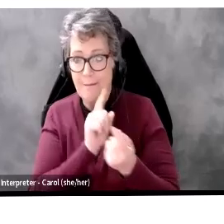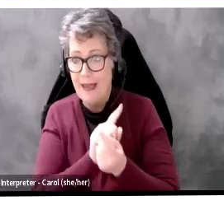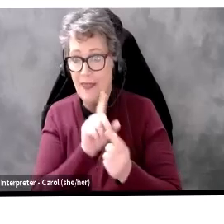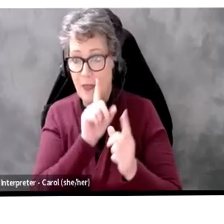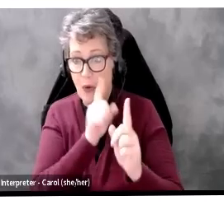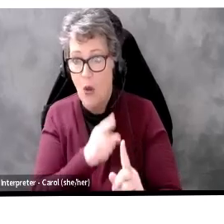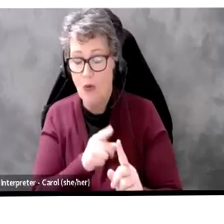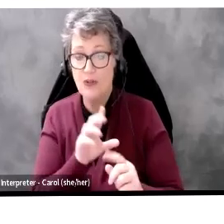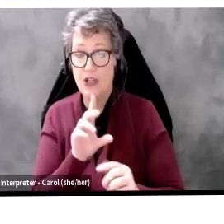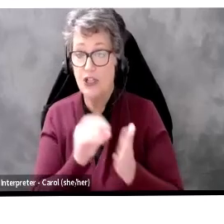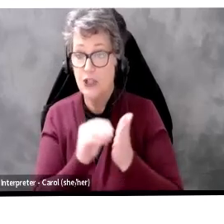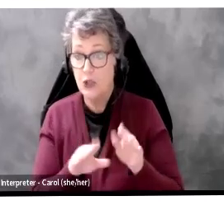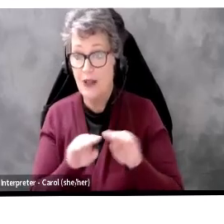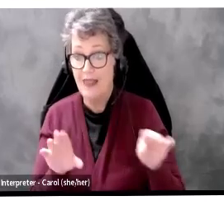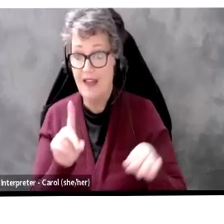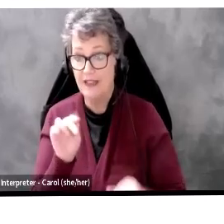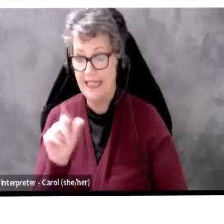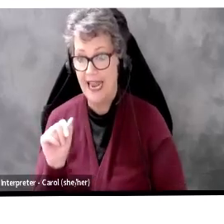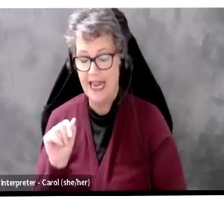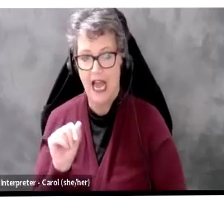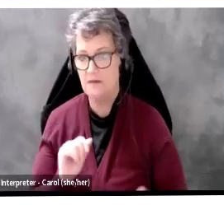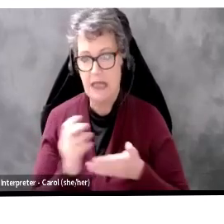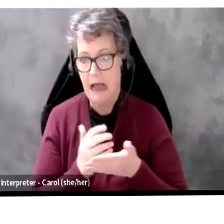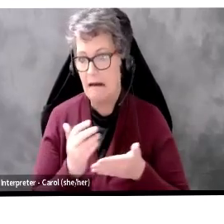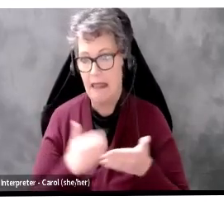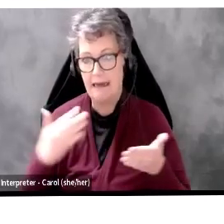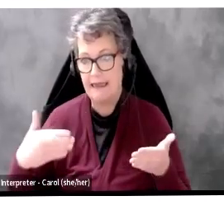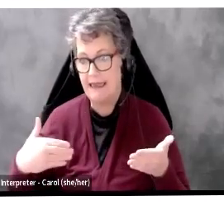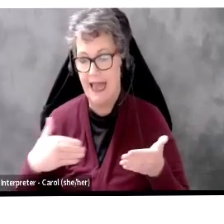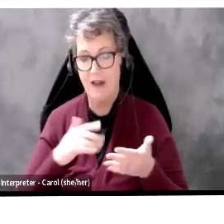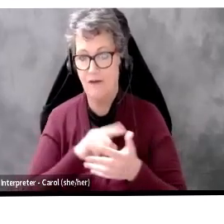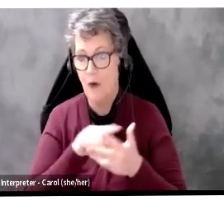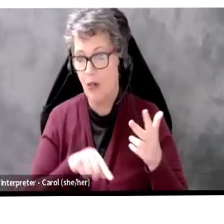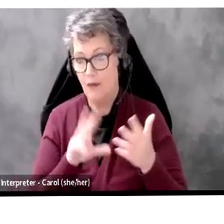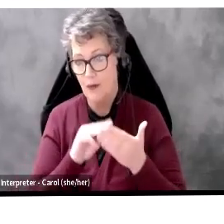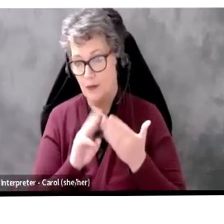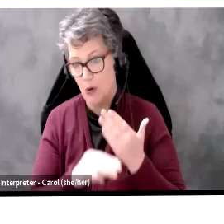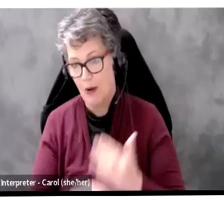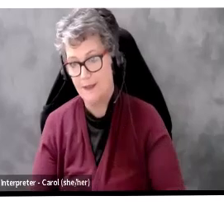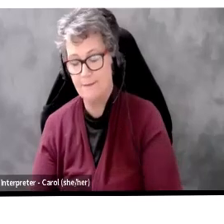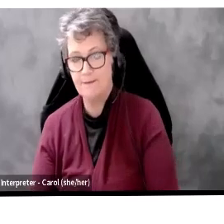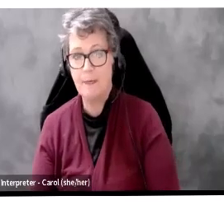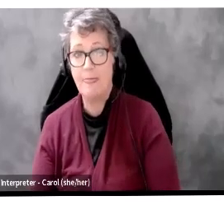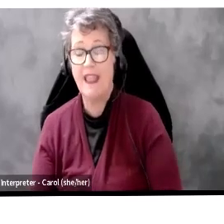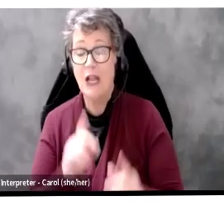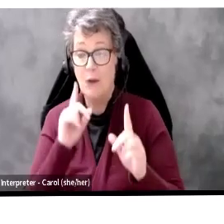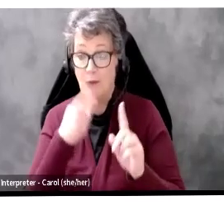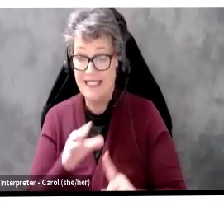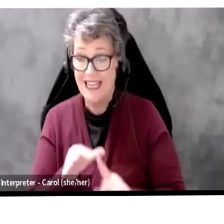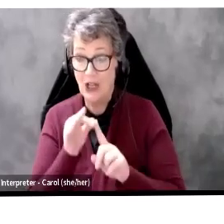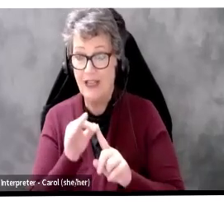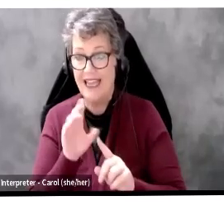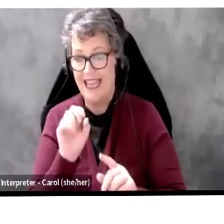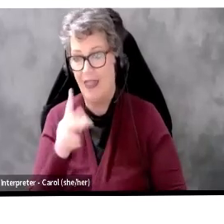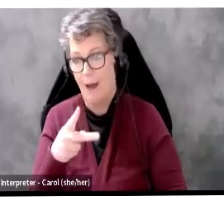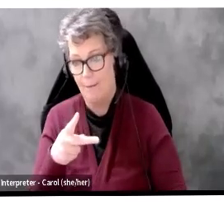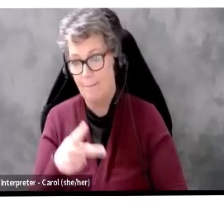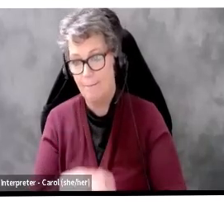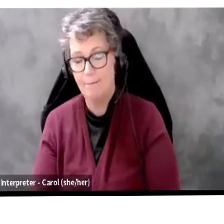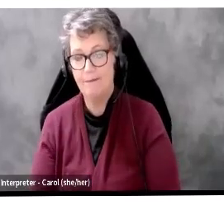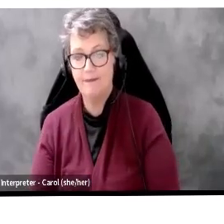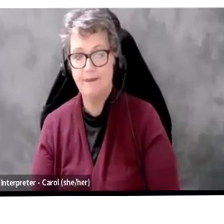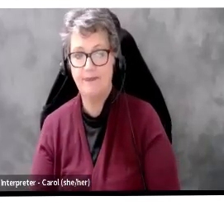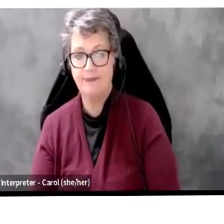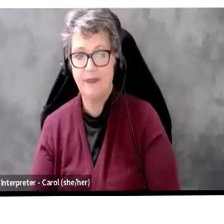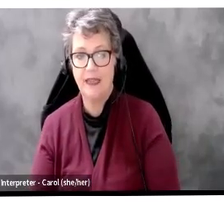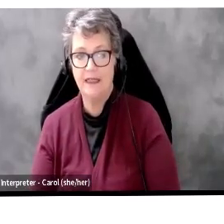level data is not collected for all of the programs, particularly the ELOP program.